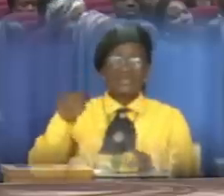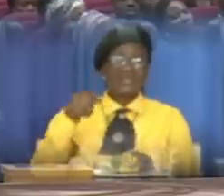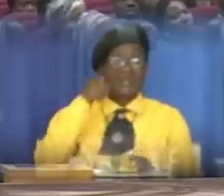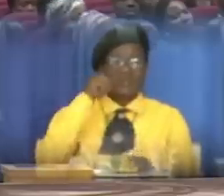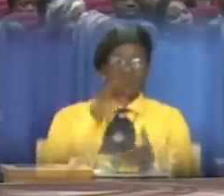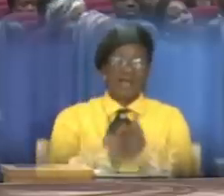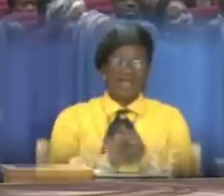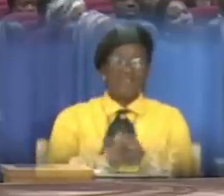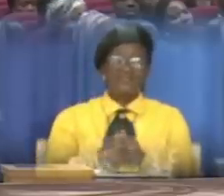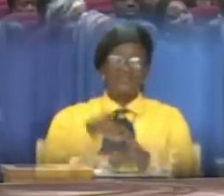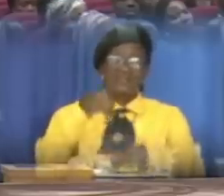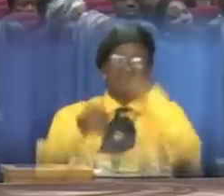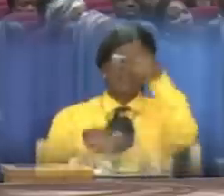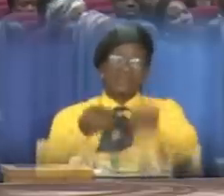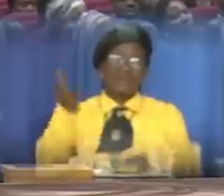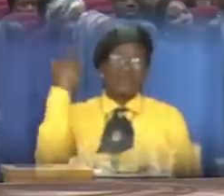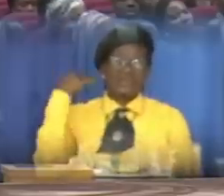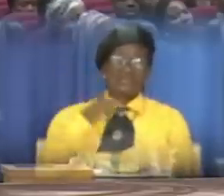himself.